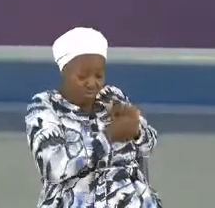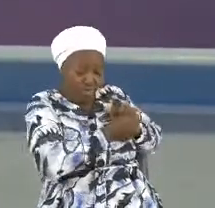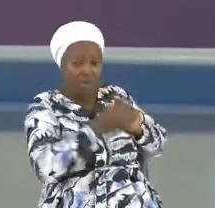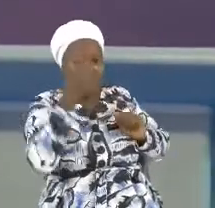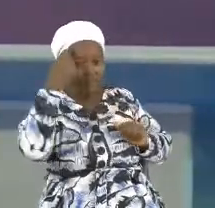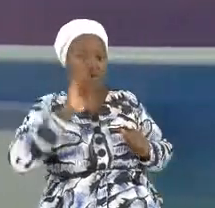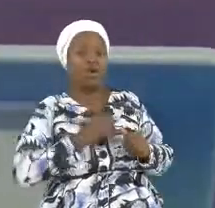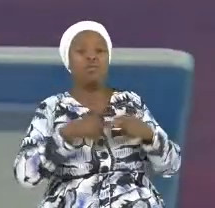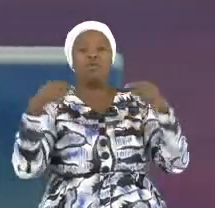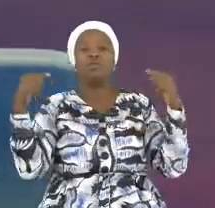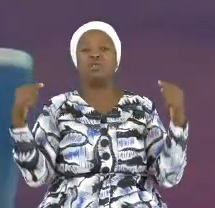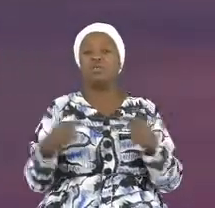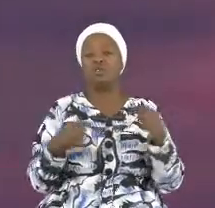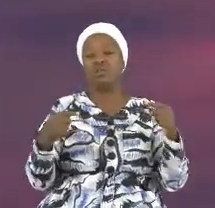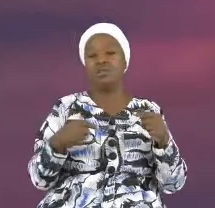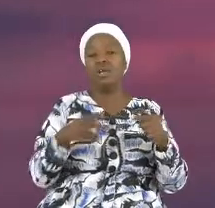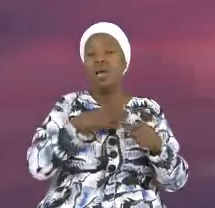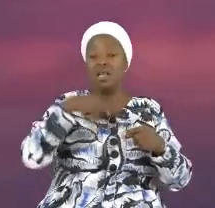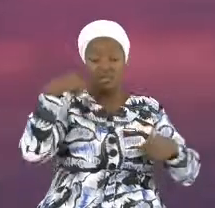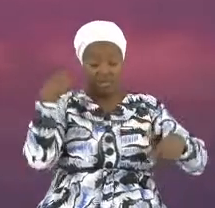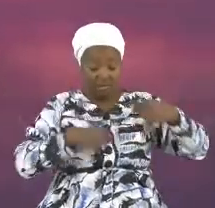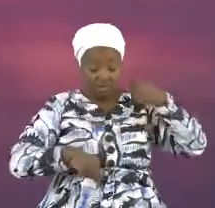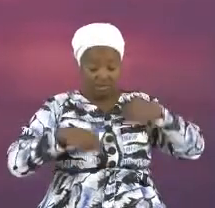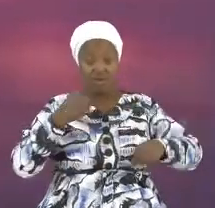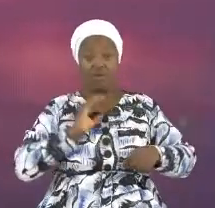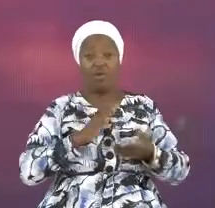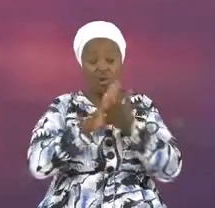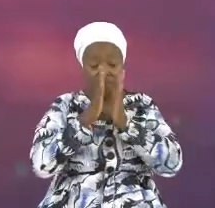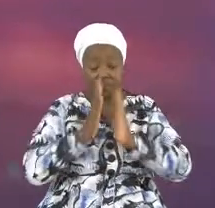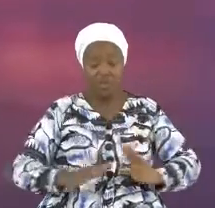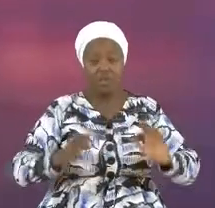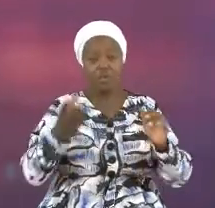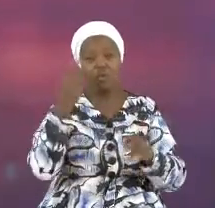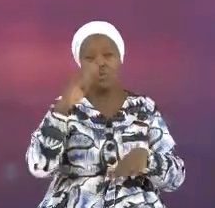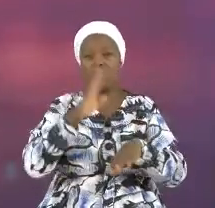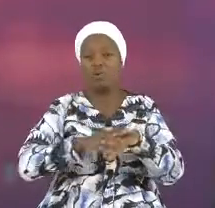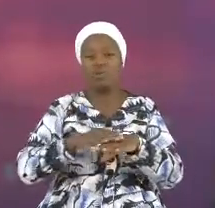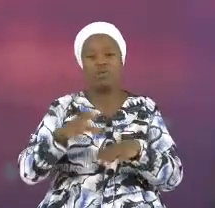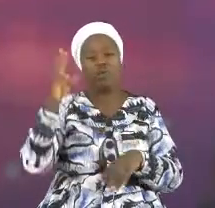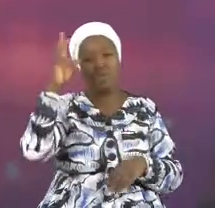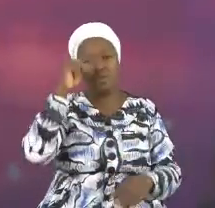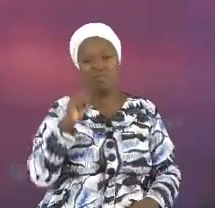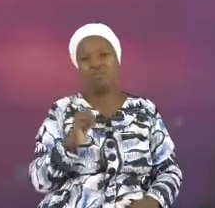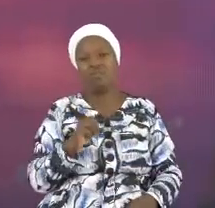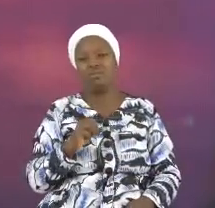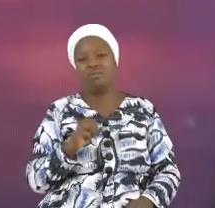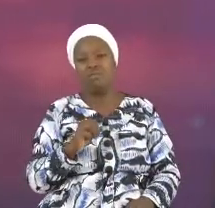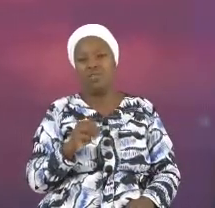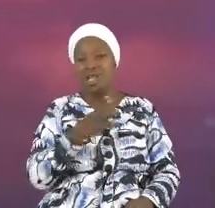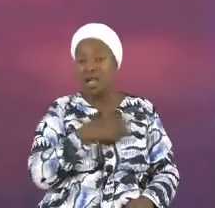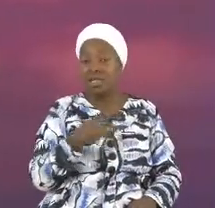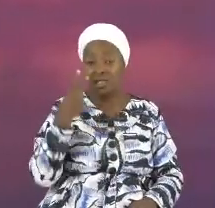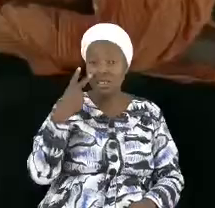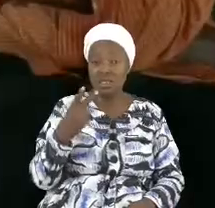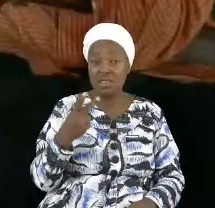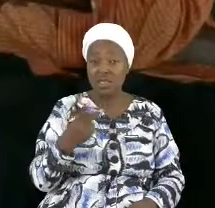this one. "And with his stripes